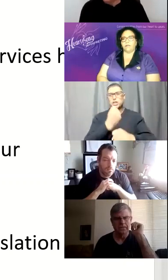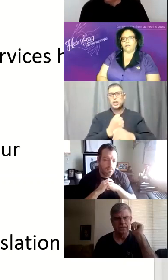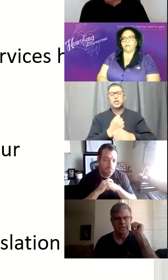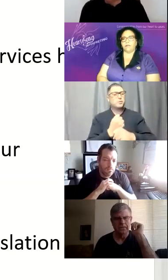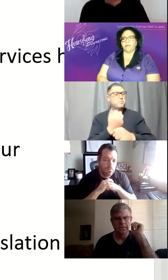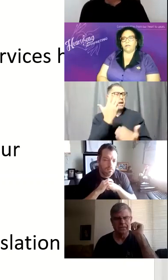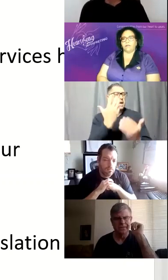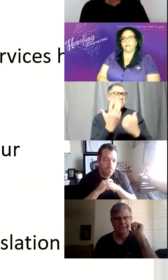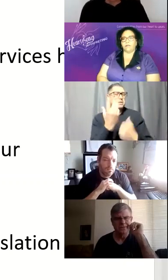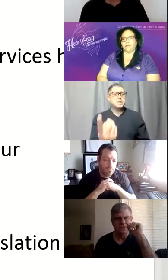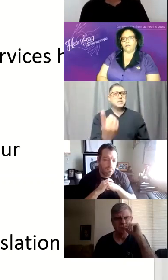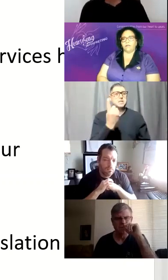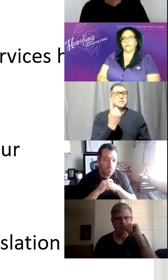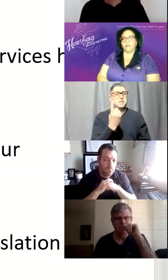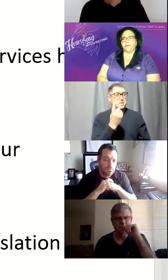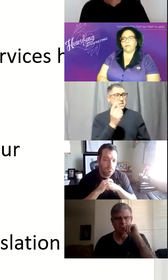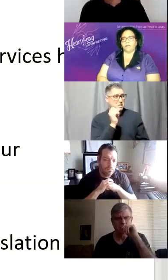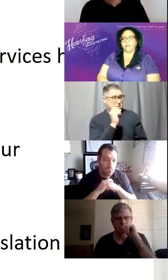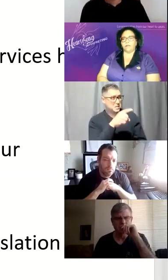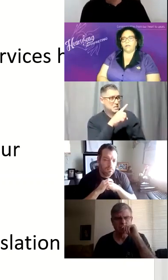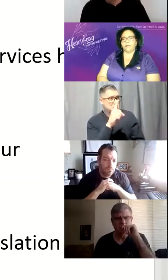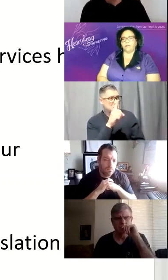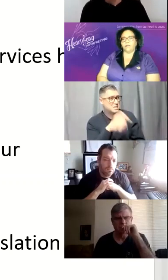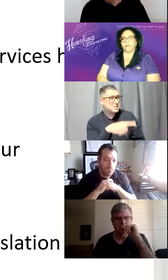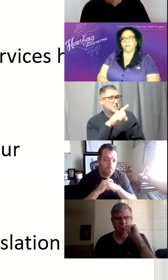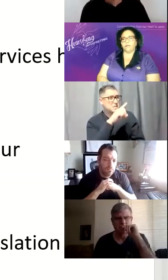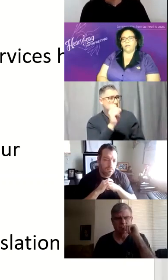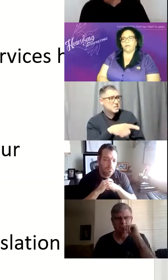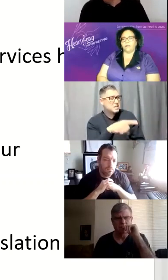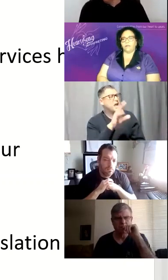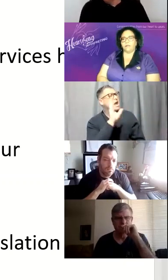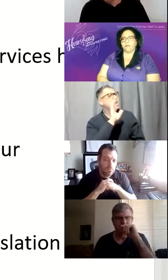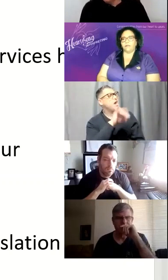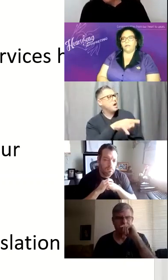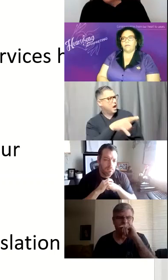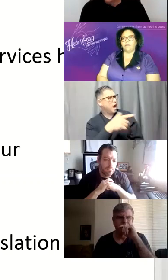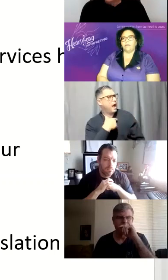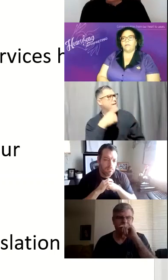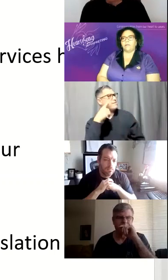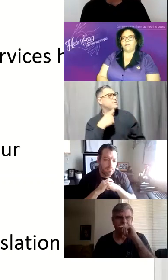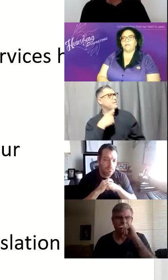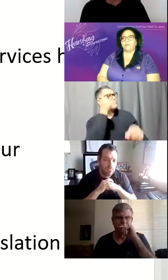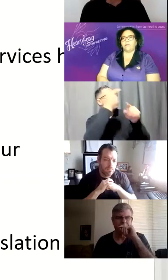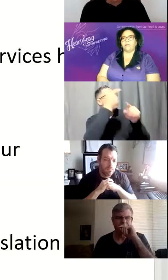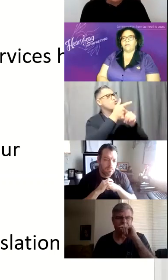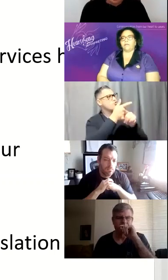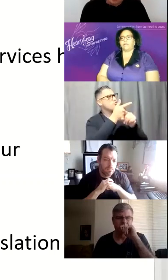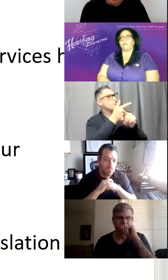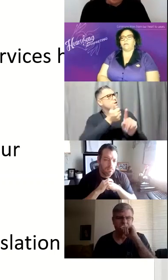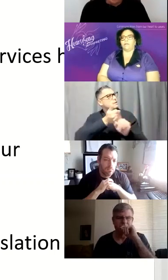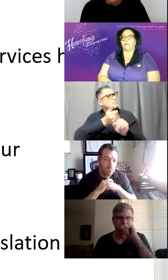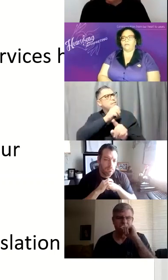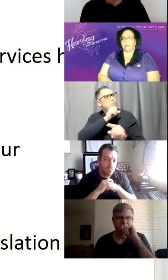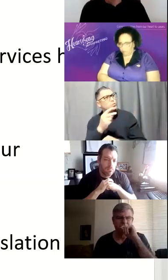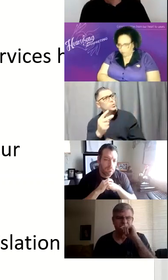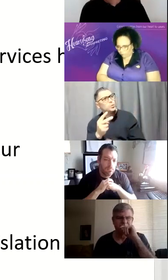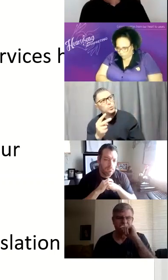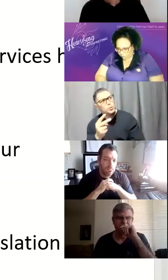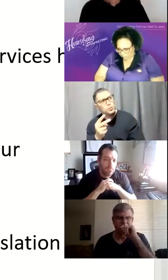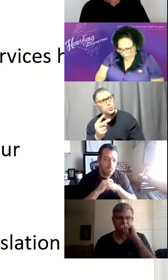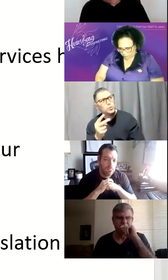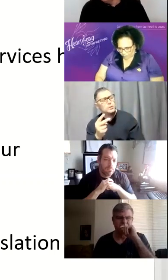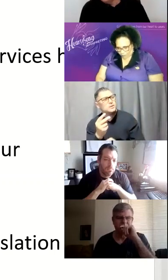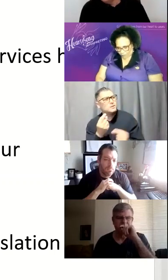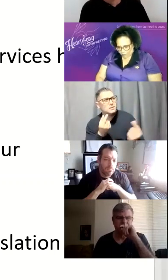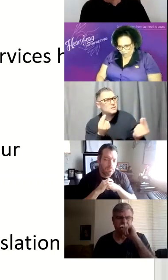me and they'll ask me questions and they'll say, hey, I got a deaf brother, he's 2 years old. What